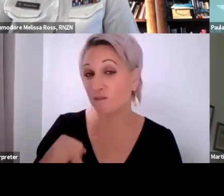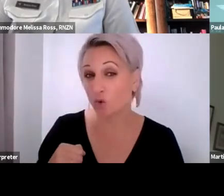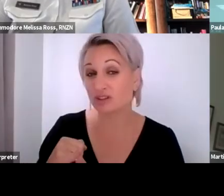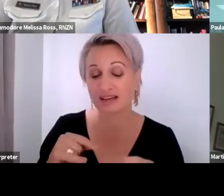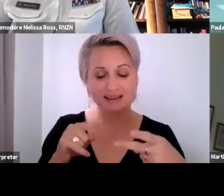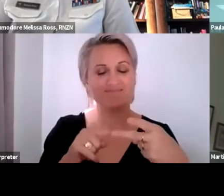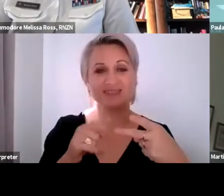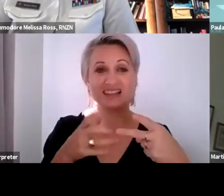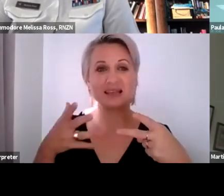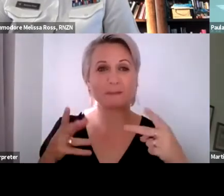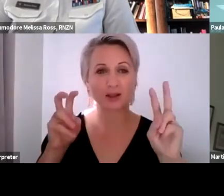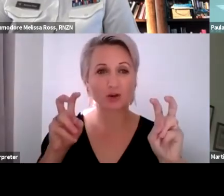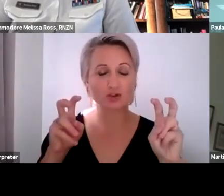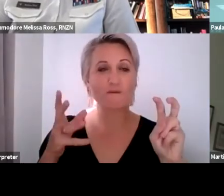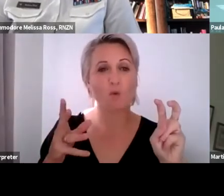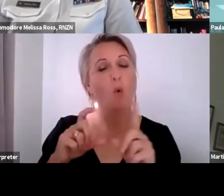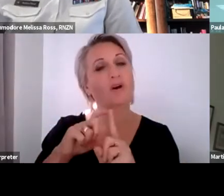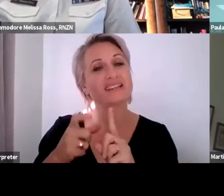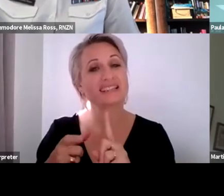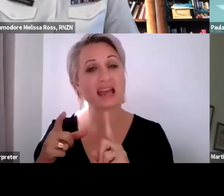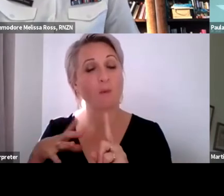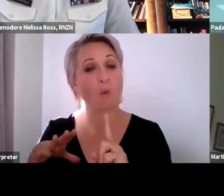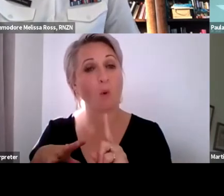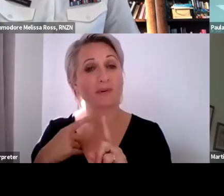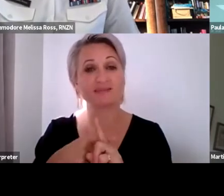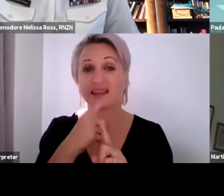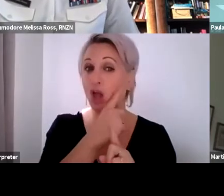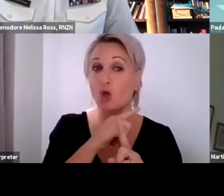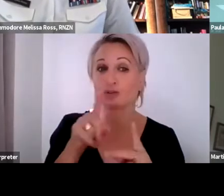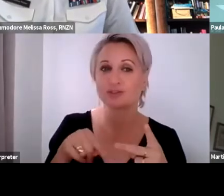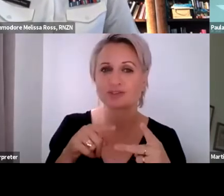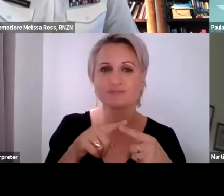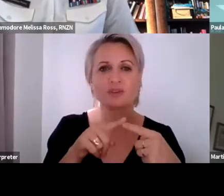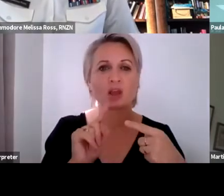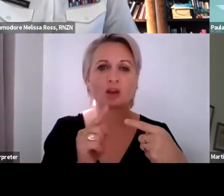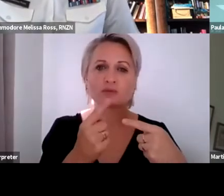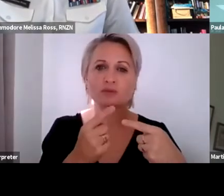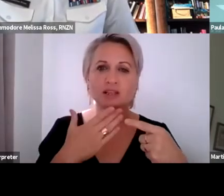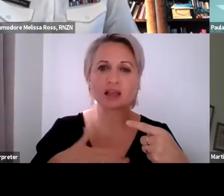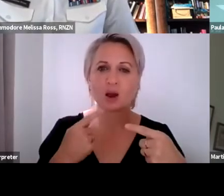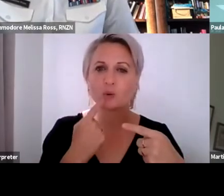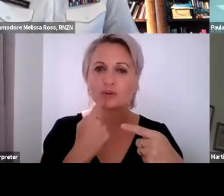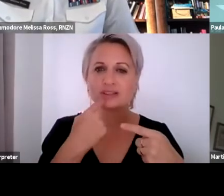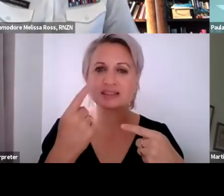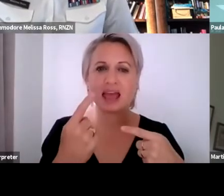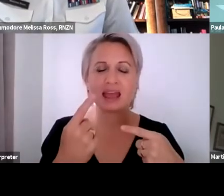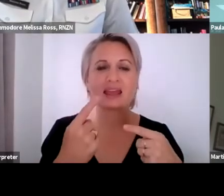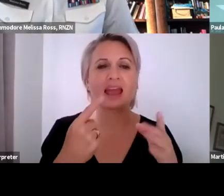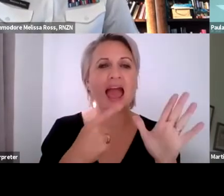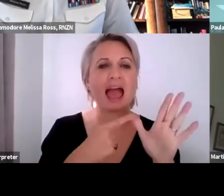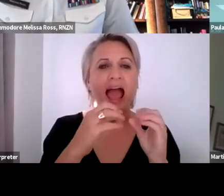girls. So I just want to touch firstly on this idea of ableism, which we might have an opportunity to talk